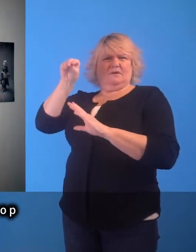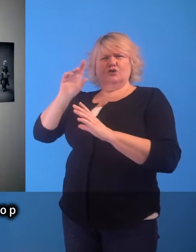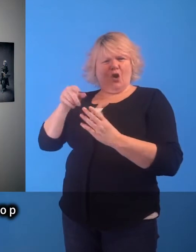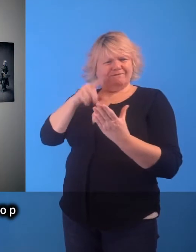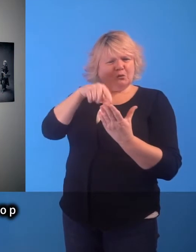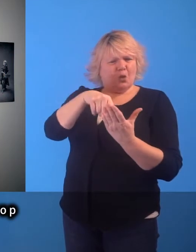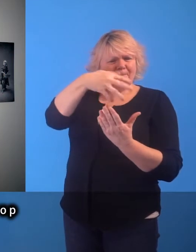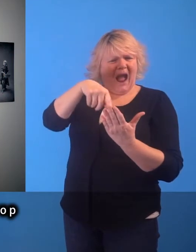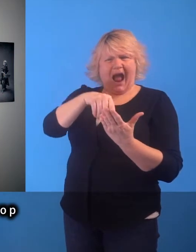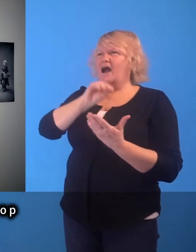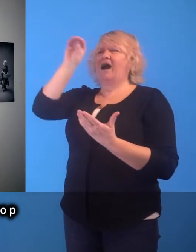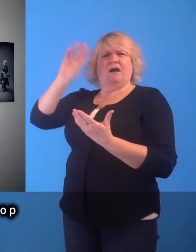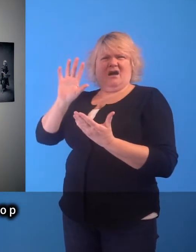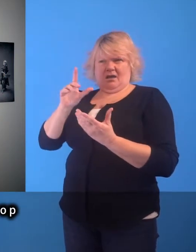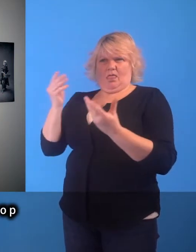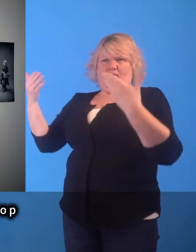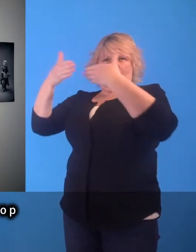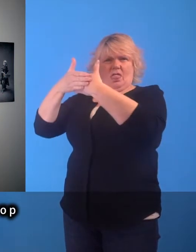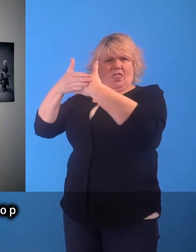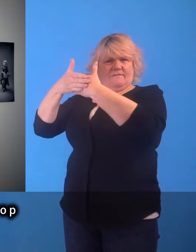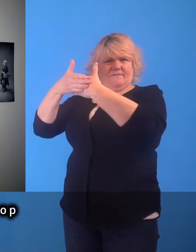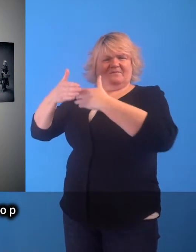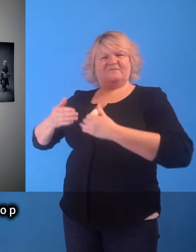instead of the plain backdrop of the photos.